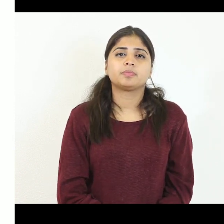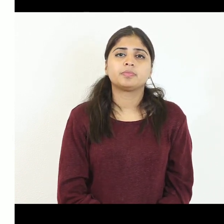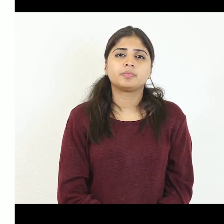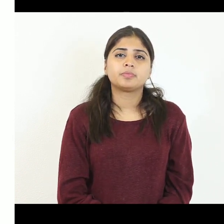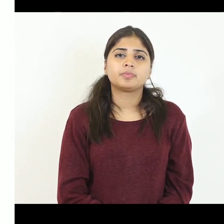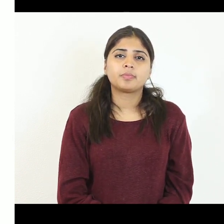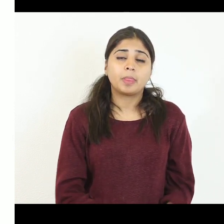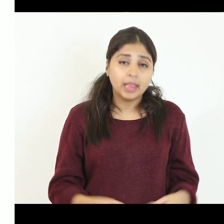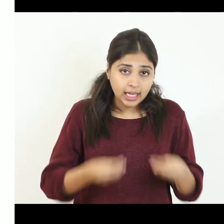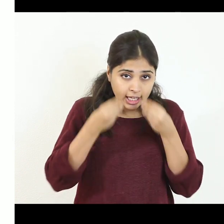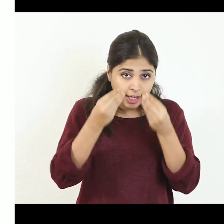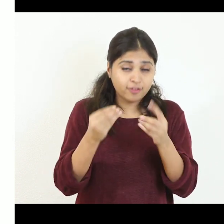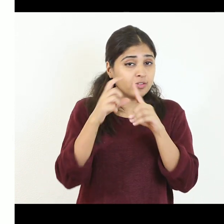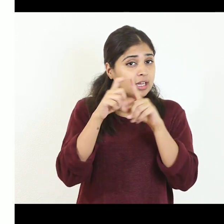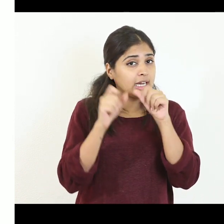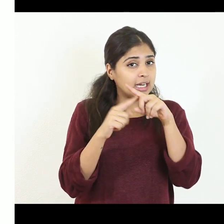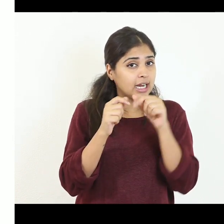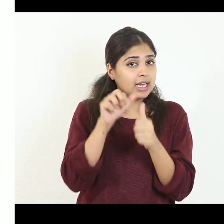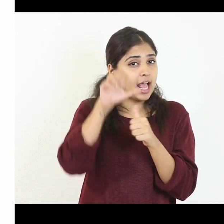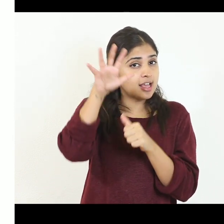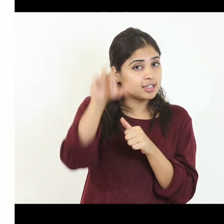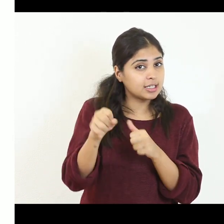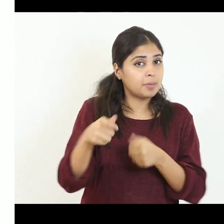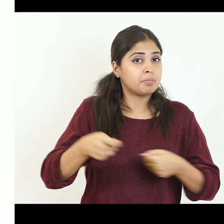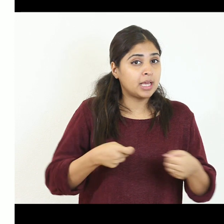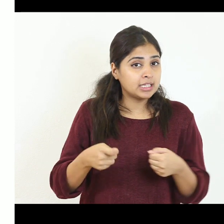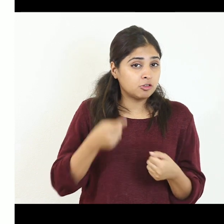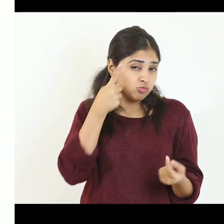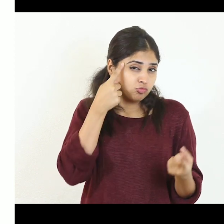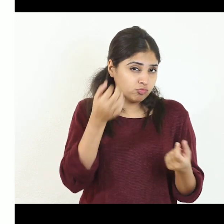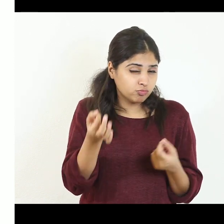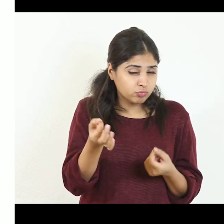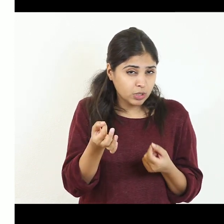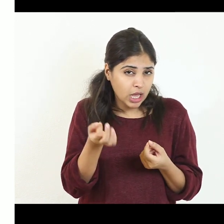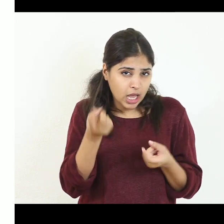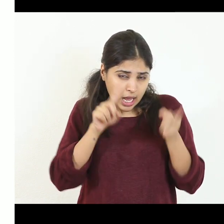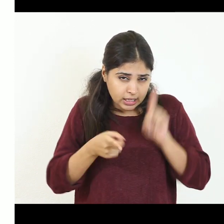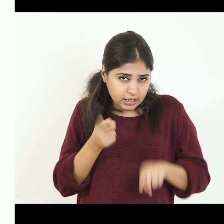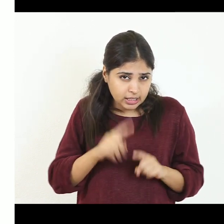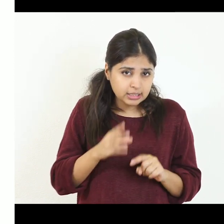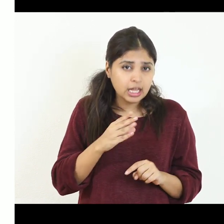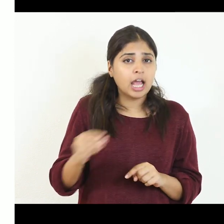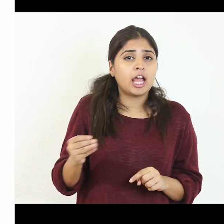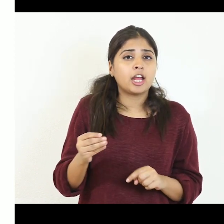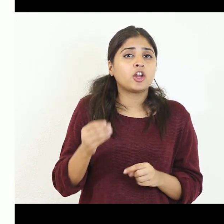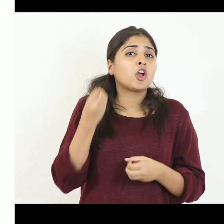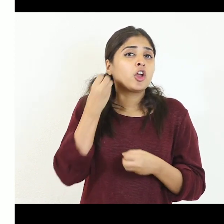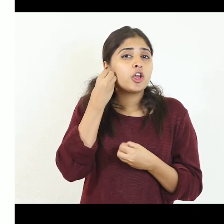Analyze the data by application software